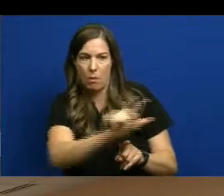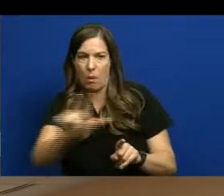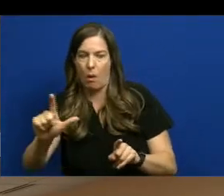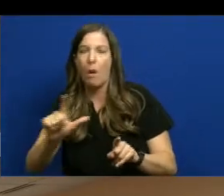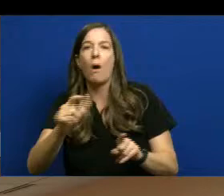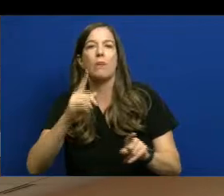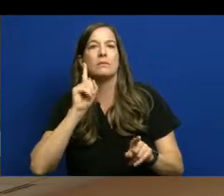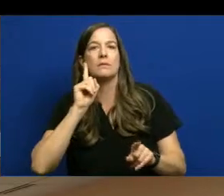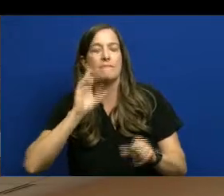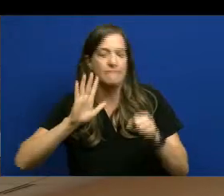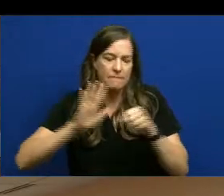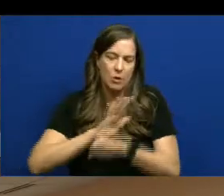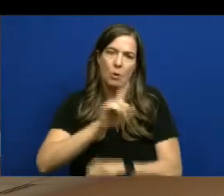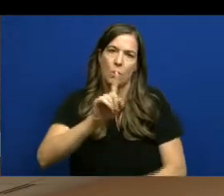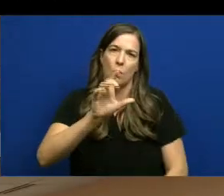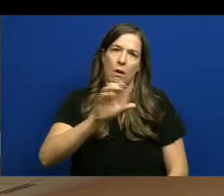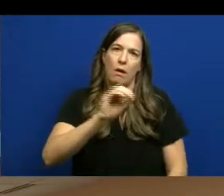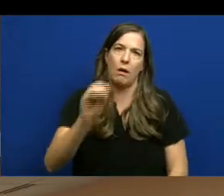hearing staff.